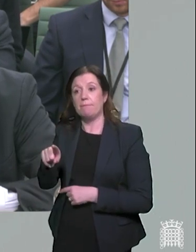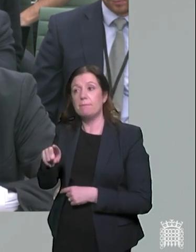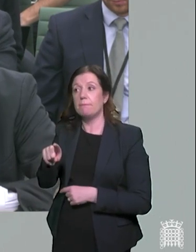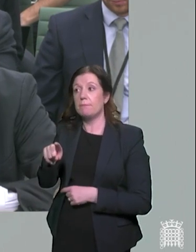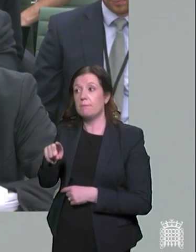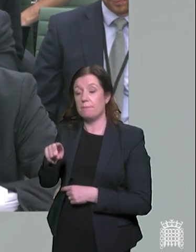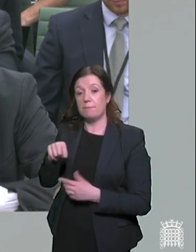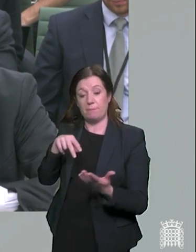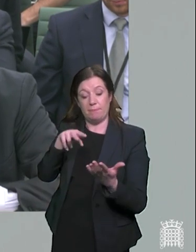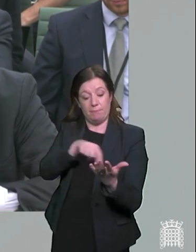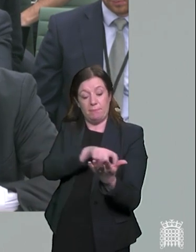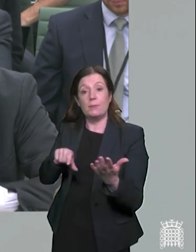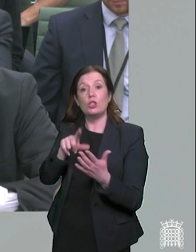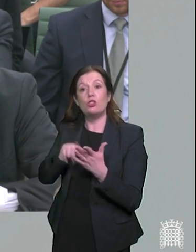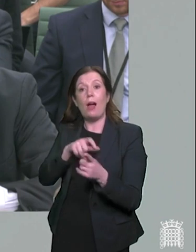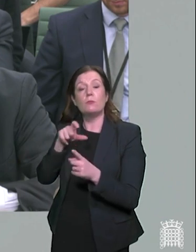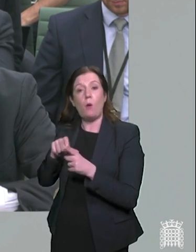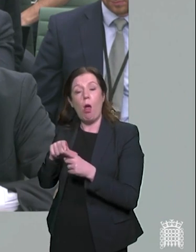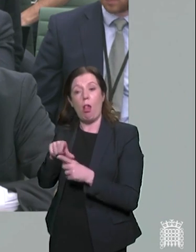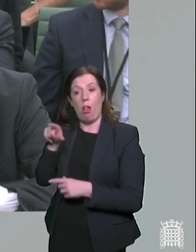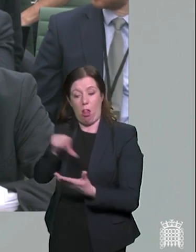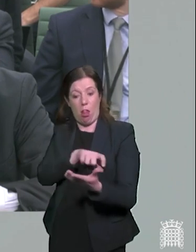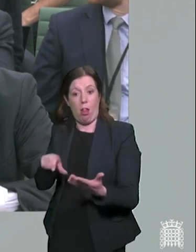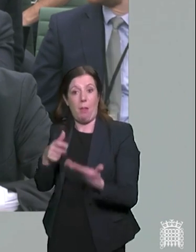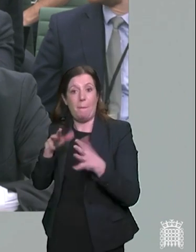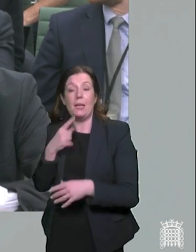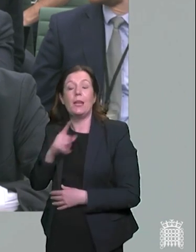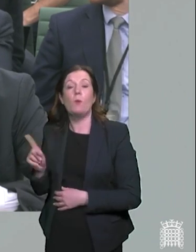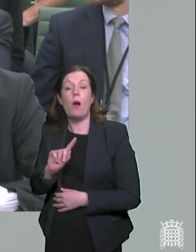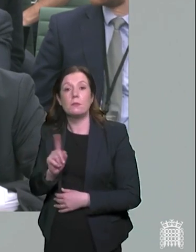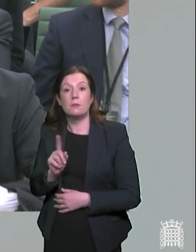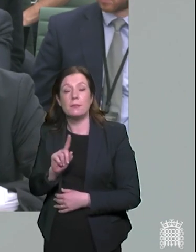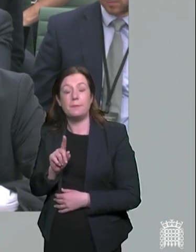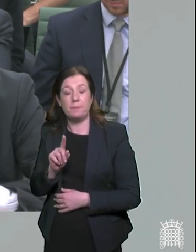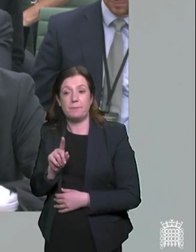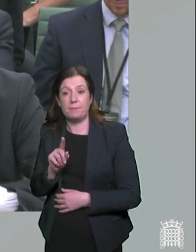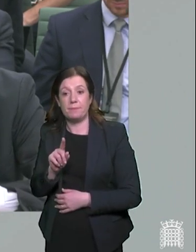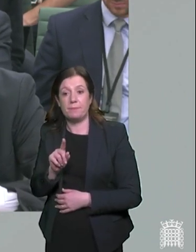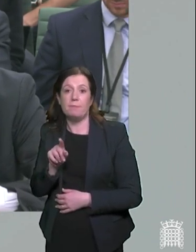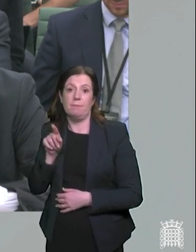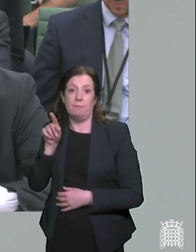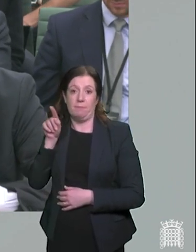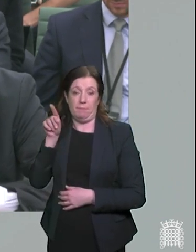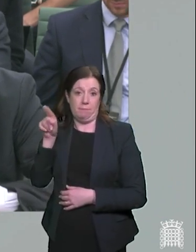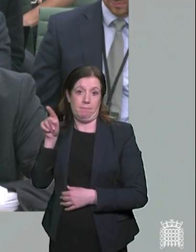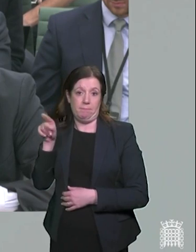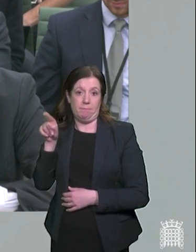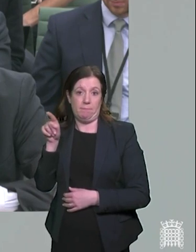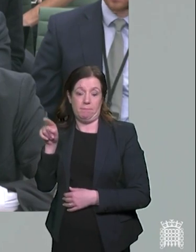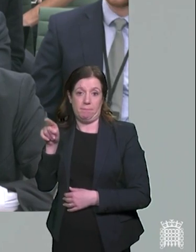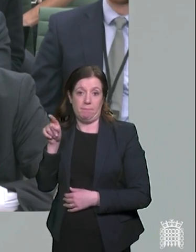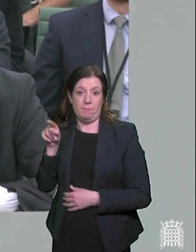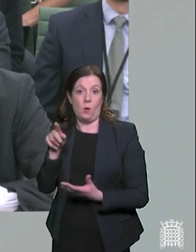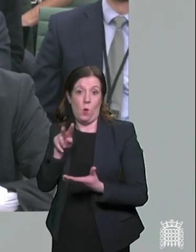that Jack Doyle says that he confirms that he says